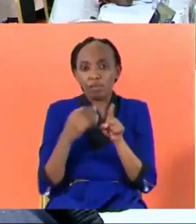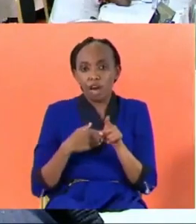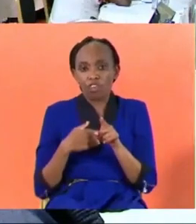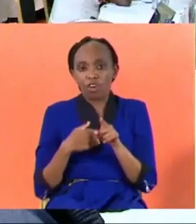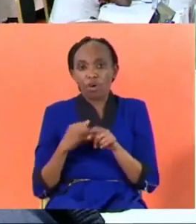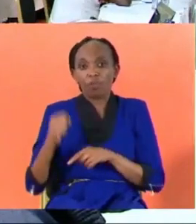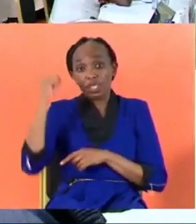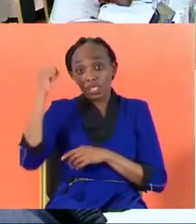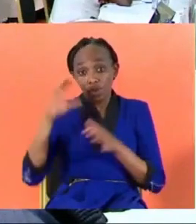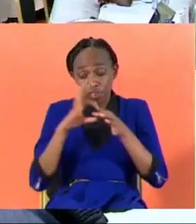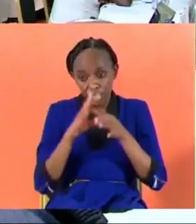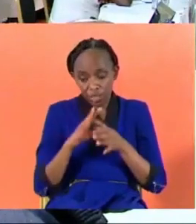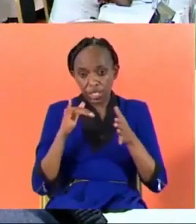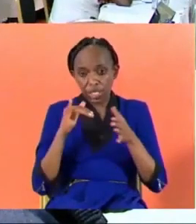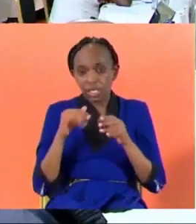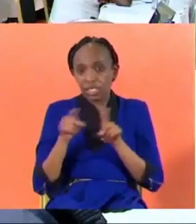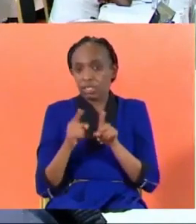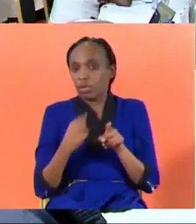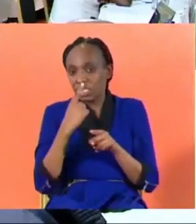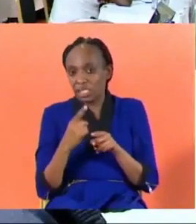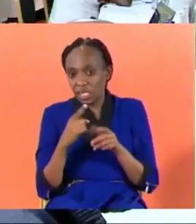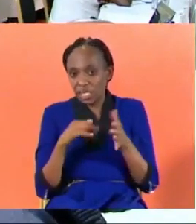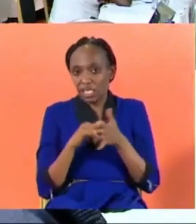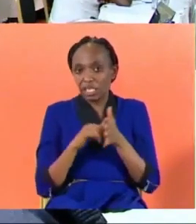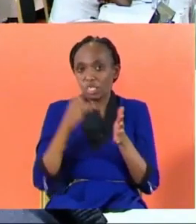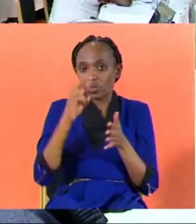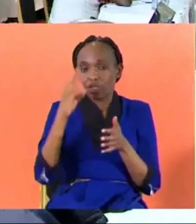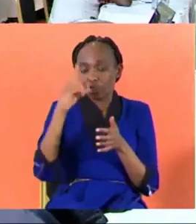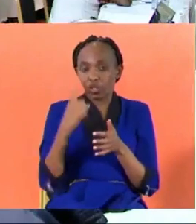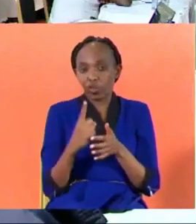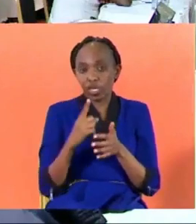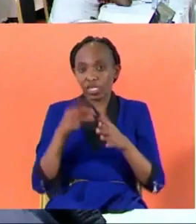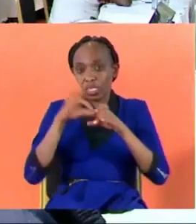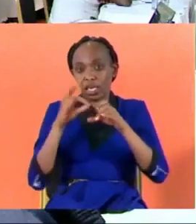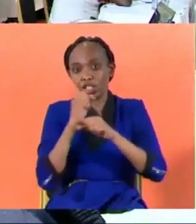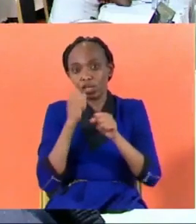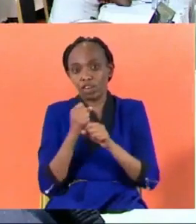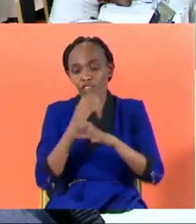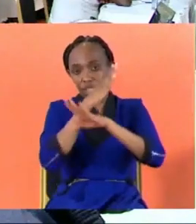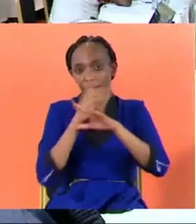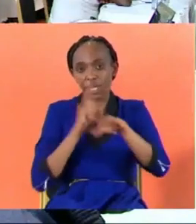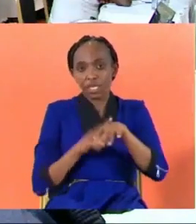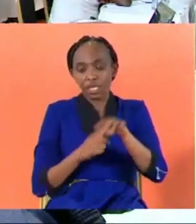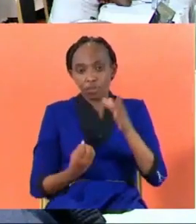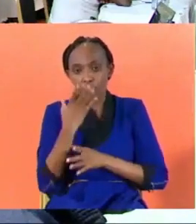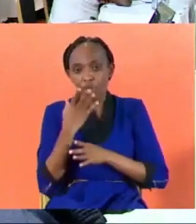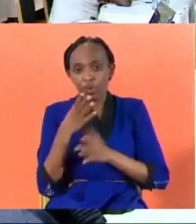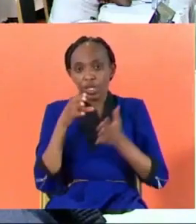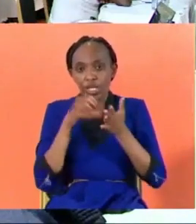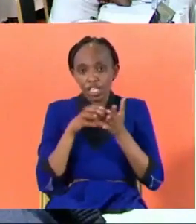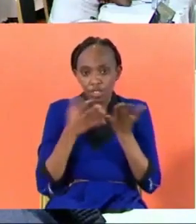political affiliation. I think I mentioned that 2021 is an election year for Zambia. So when you bring up issues such as